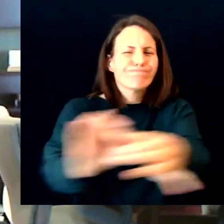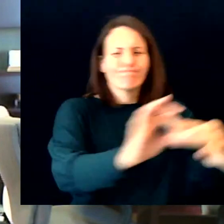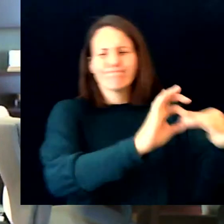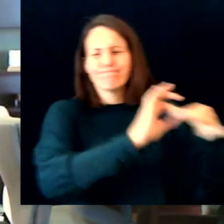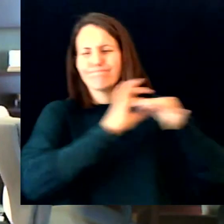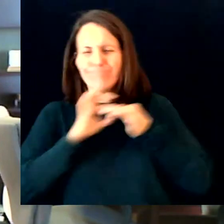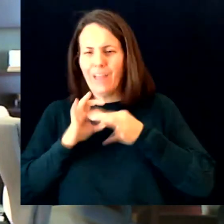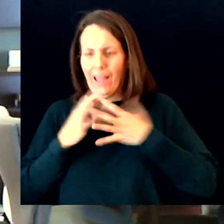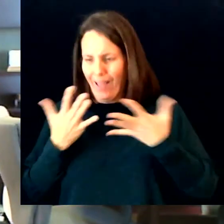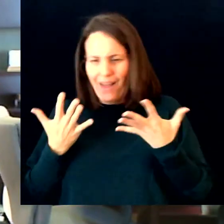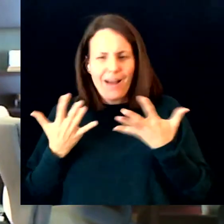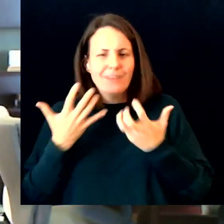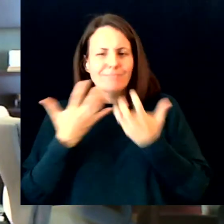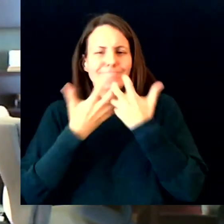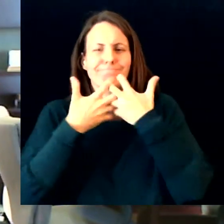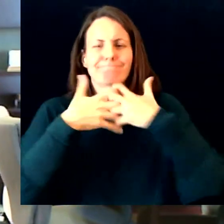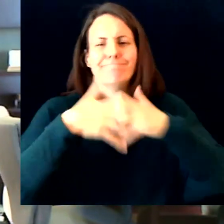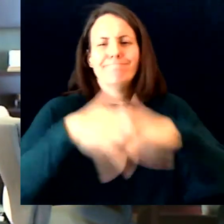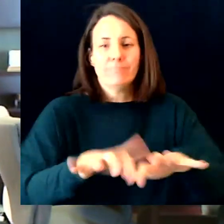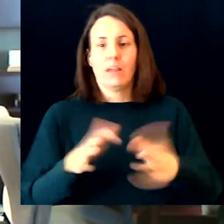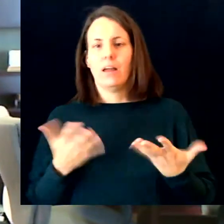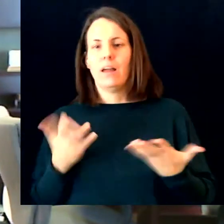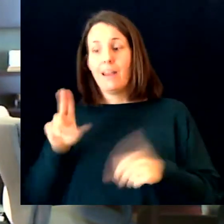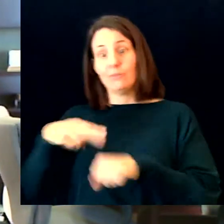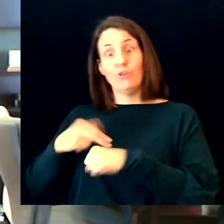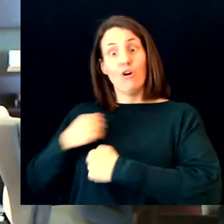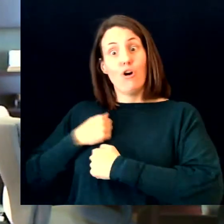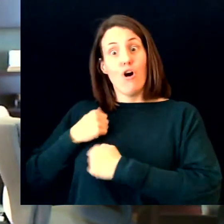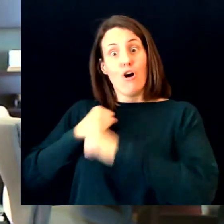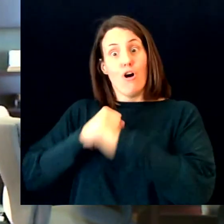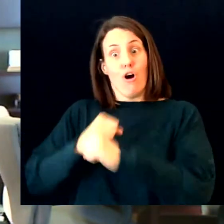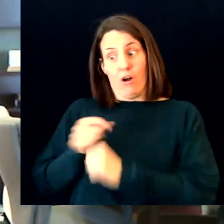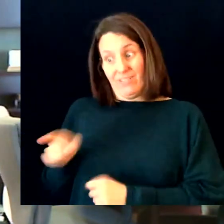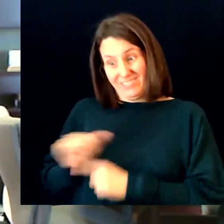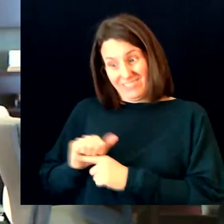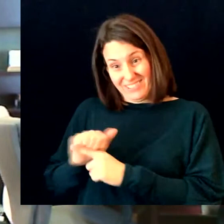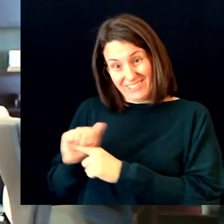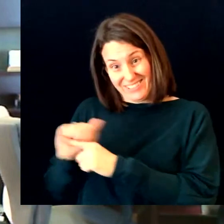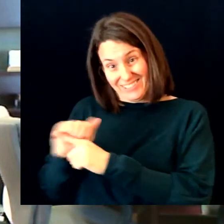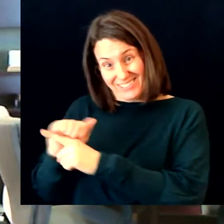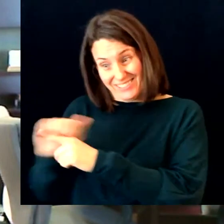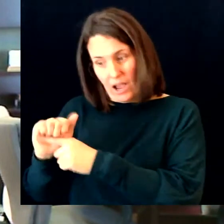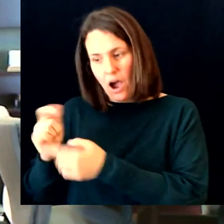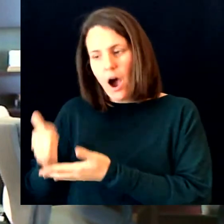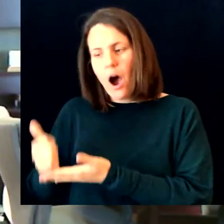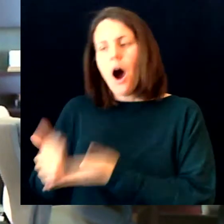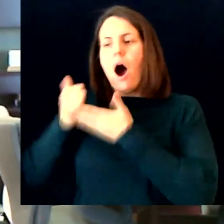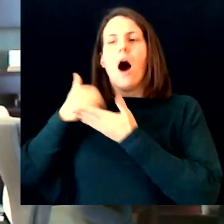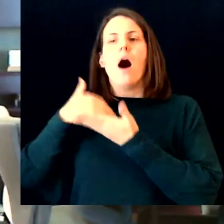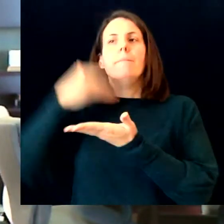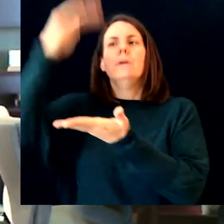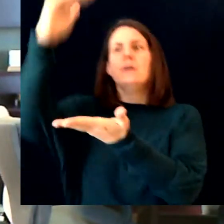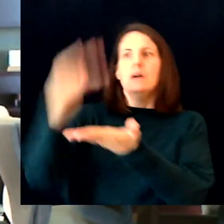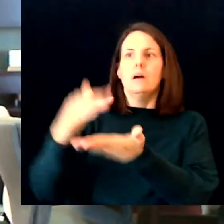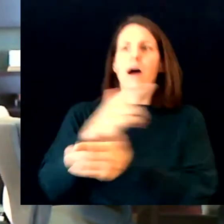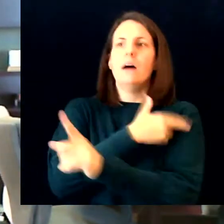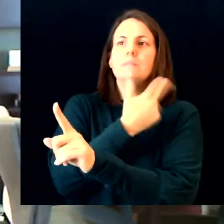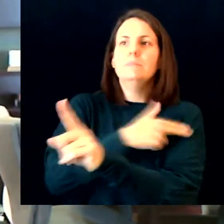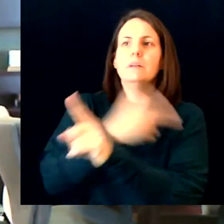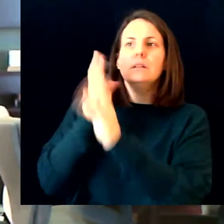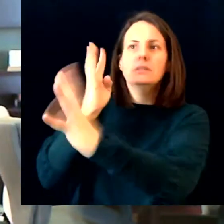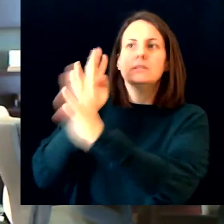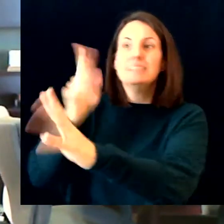places all around the state so that hospitals all around the state have access to additional long-term care capacity.